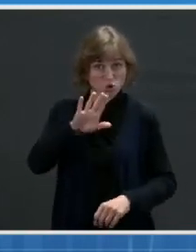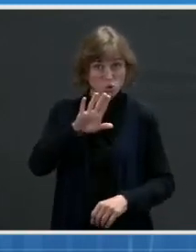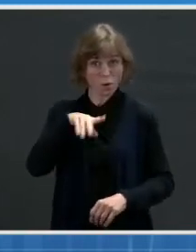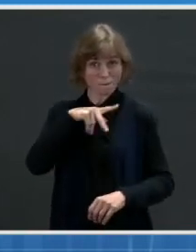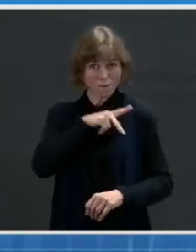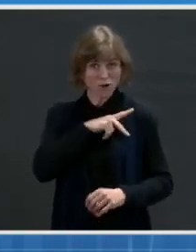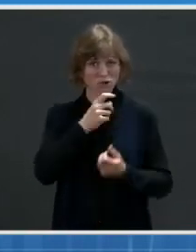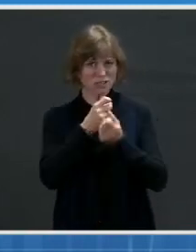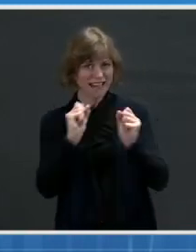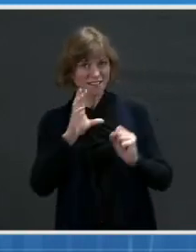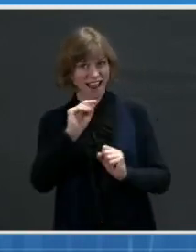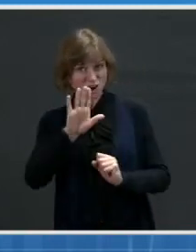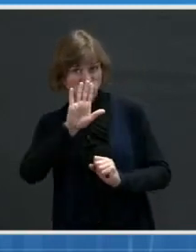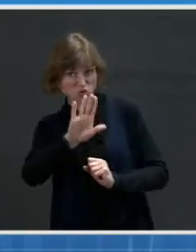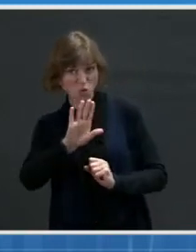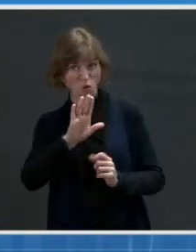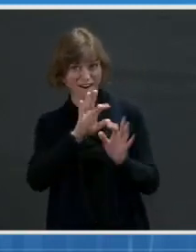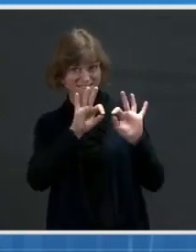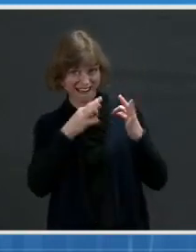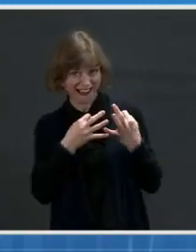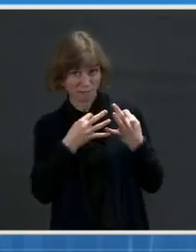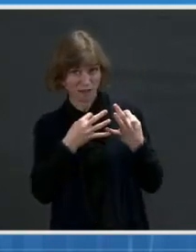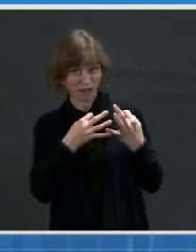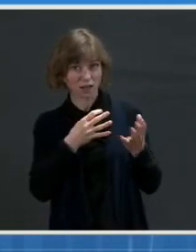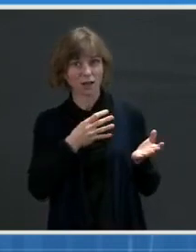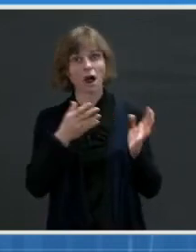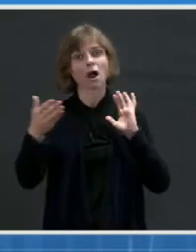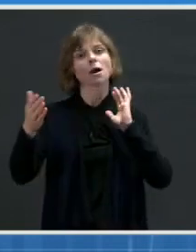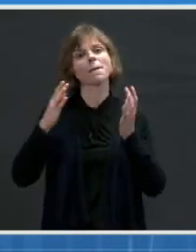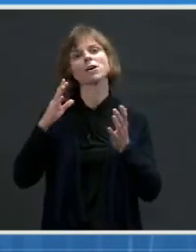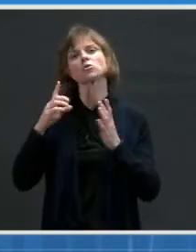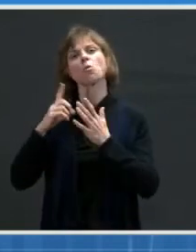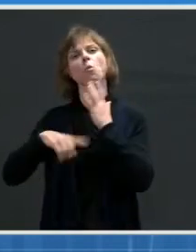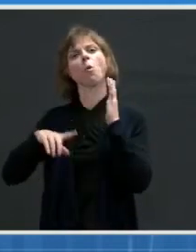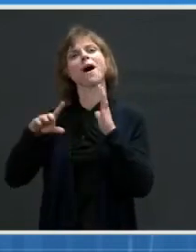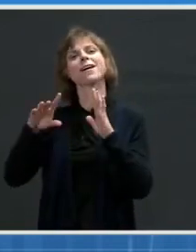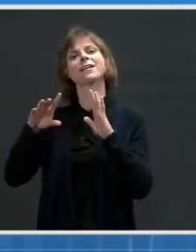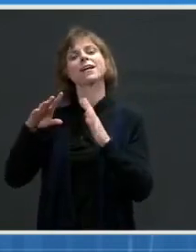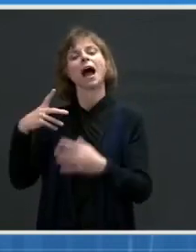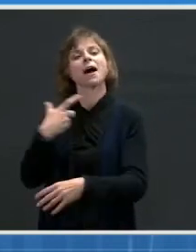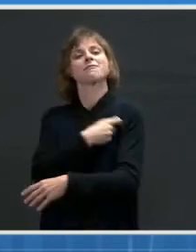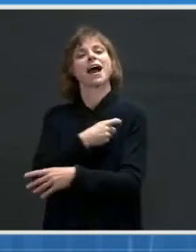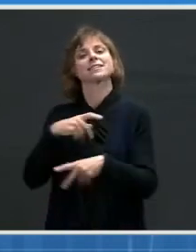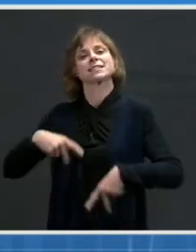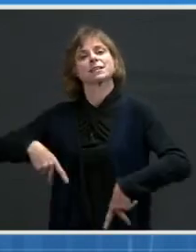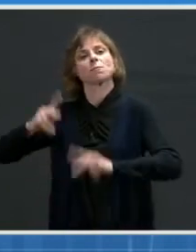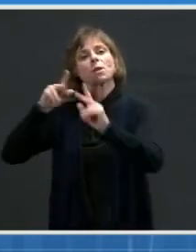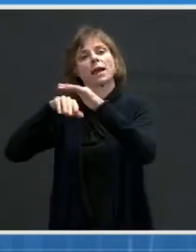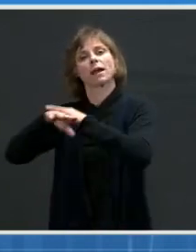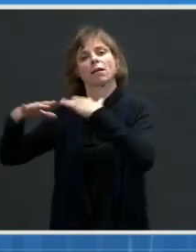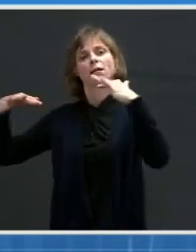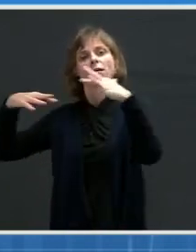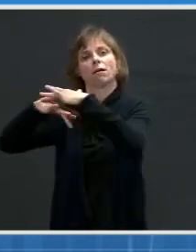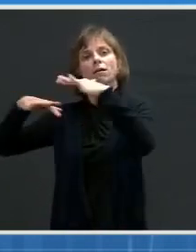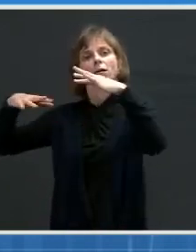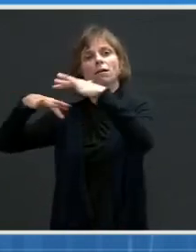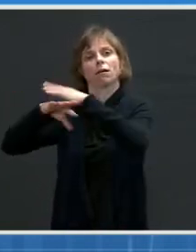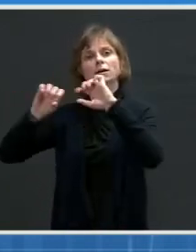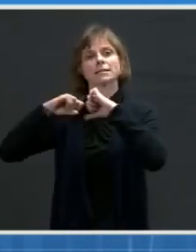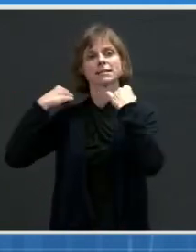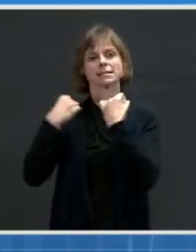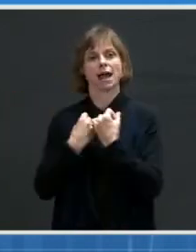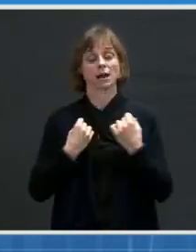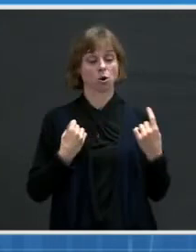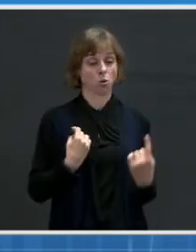family versus what vaccines will allow you to do in society. One relates to you yourself